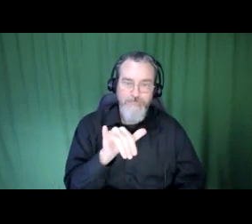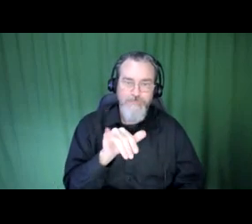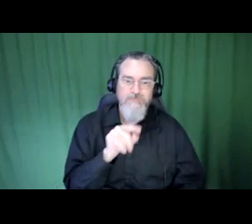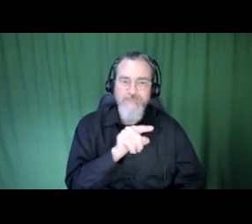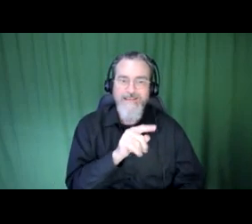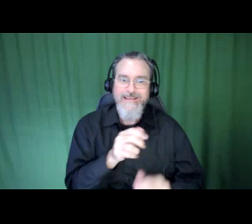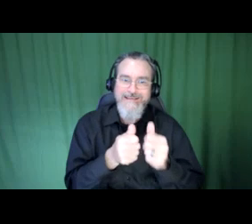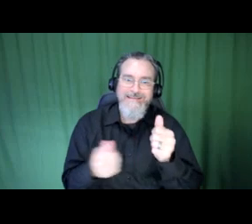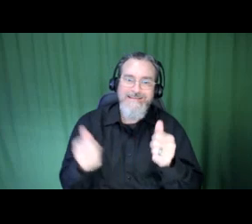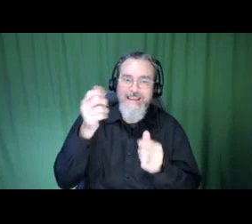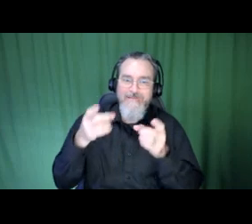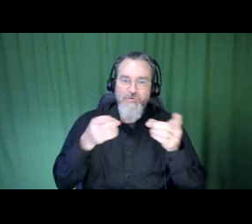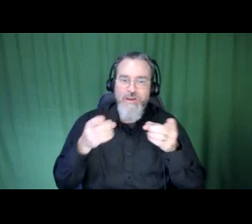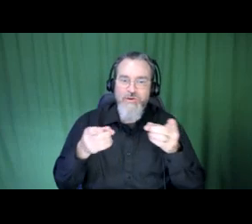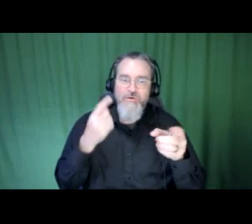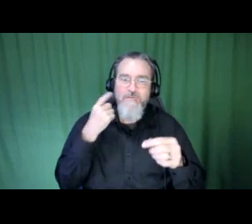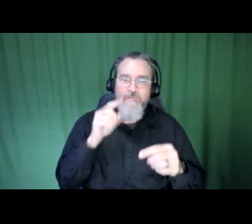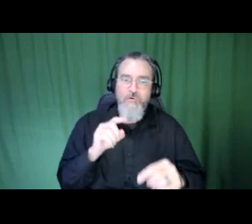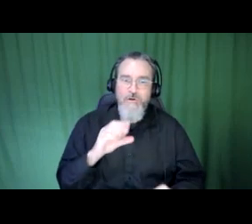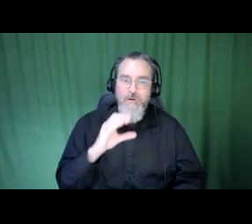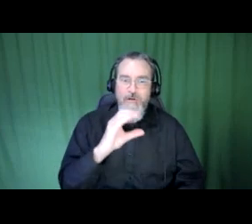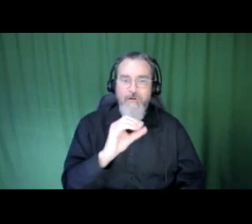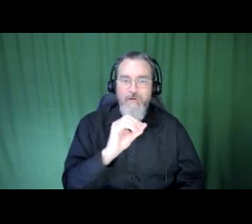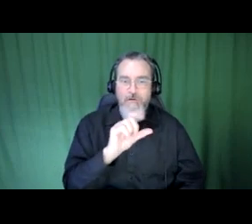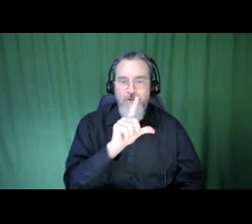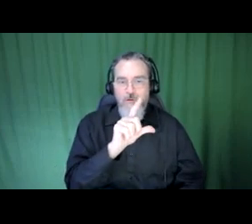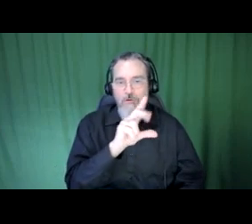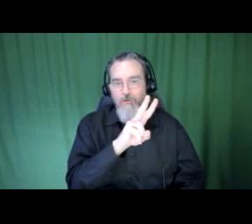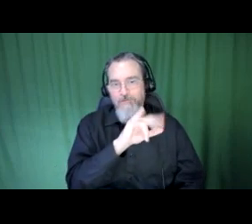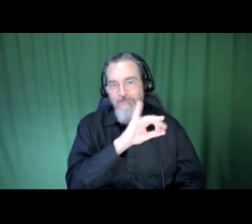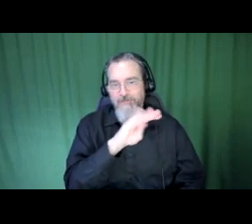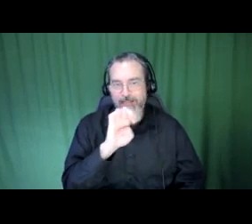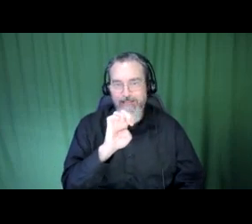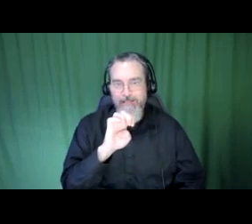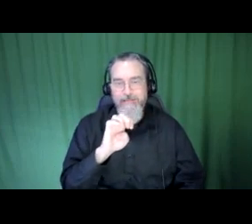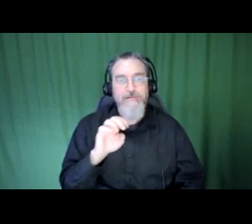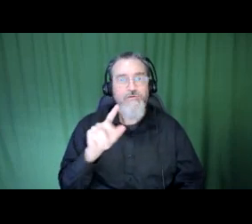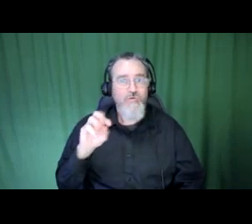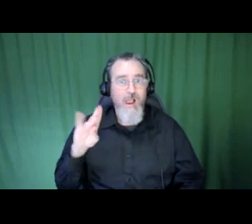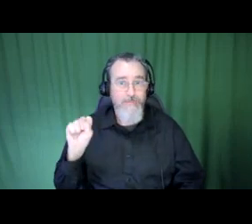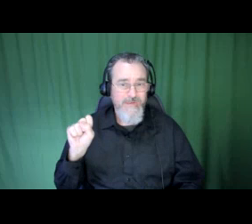Colville Confederated Tribes. They're one of our largest employer partners, and they committed to